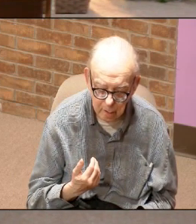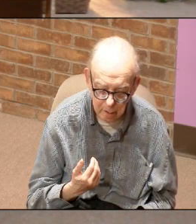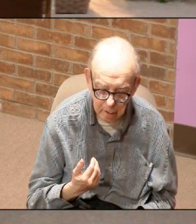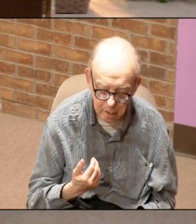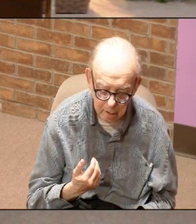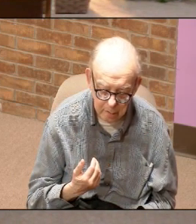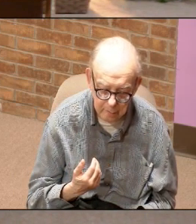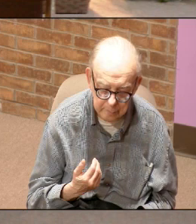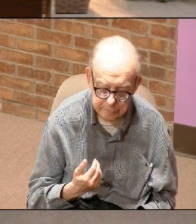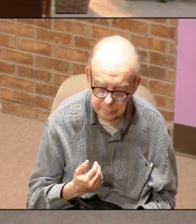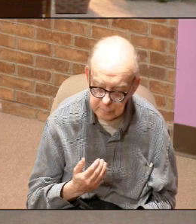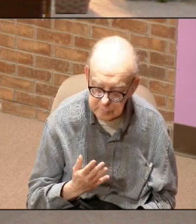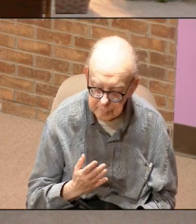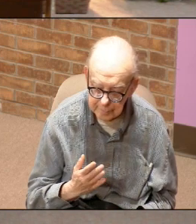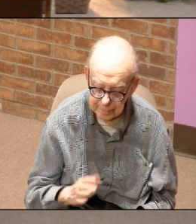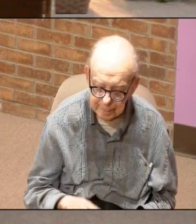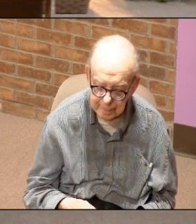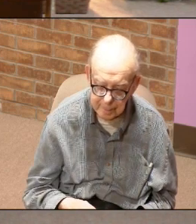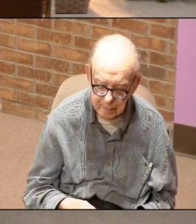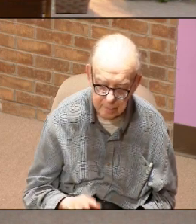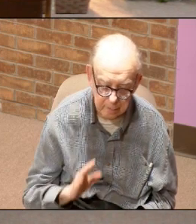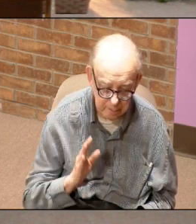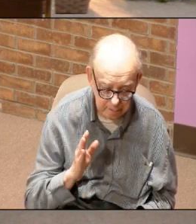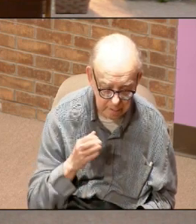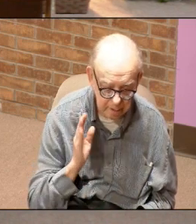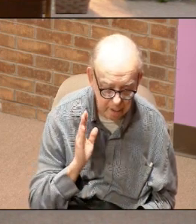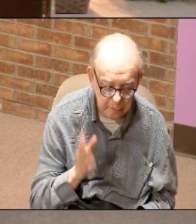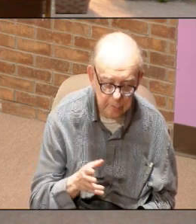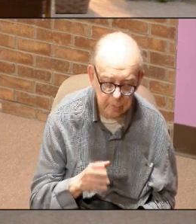He will. He will.